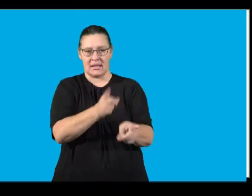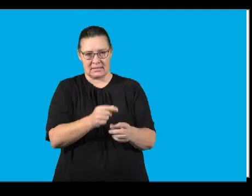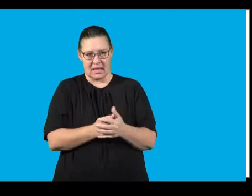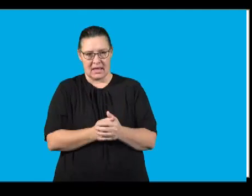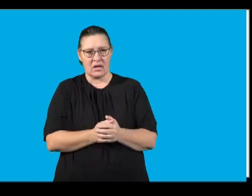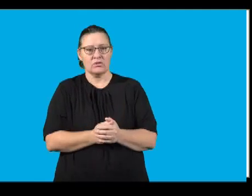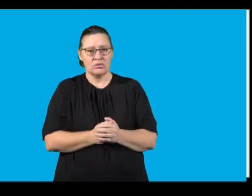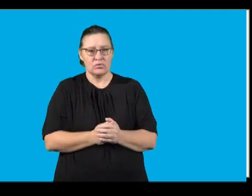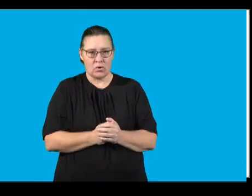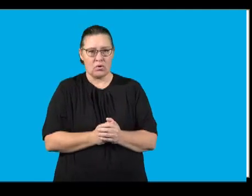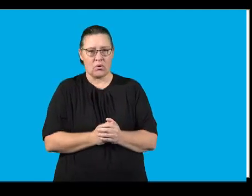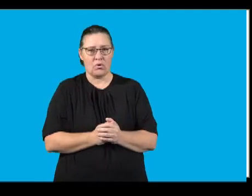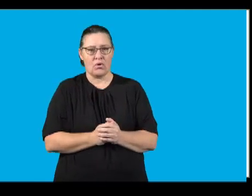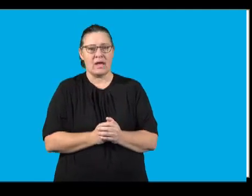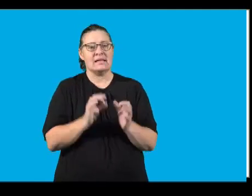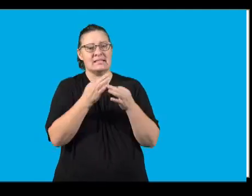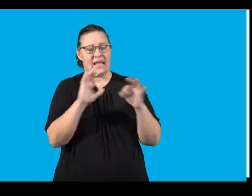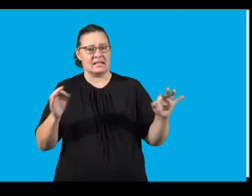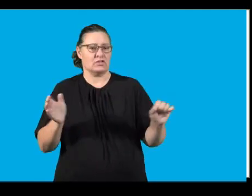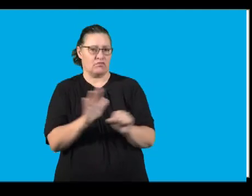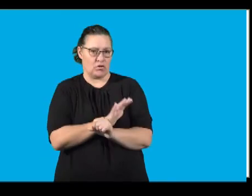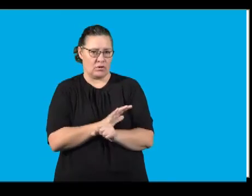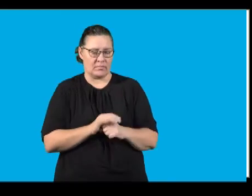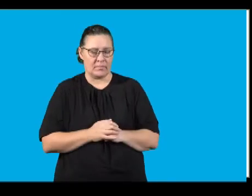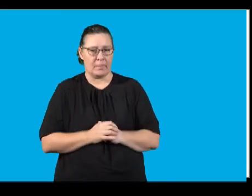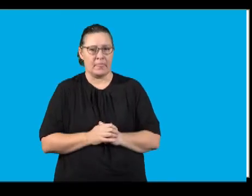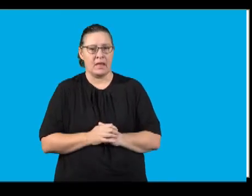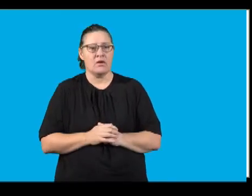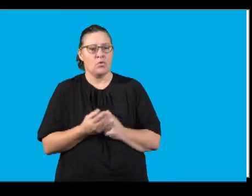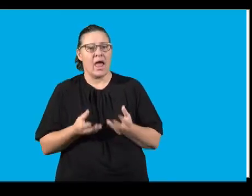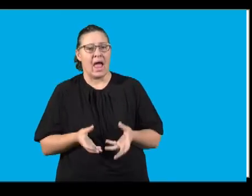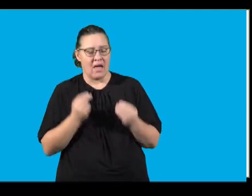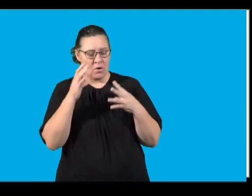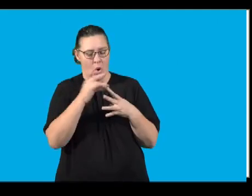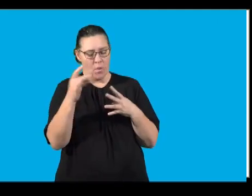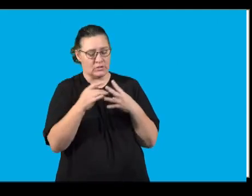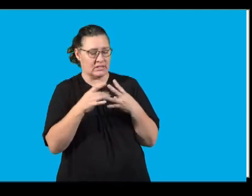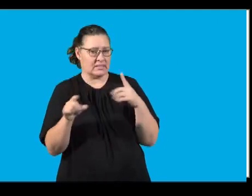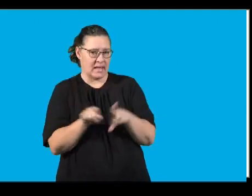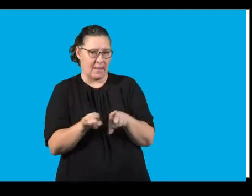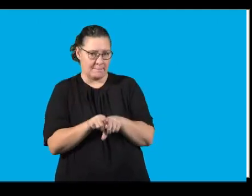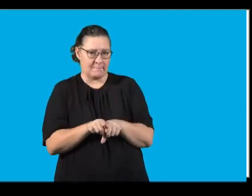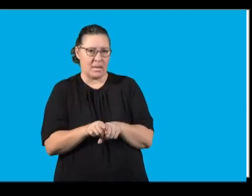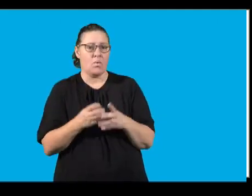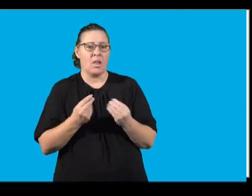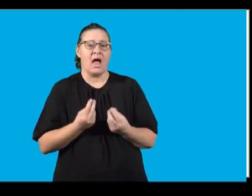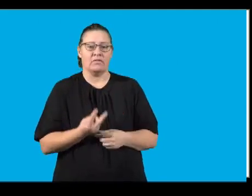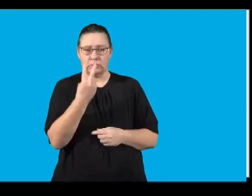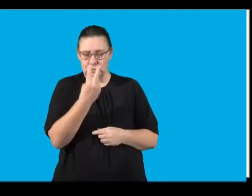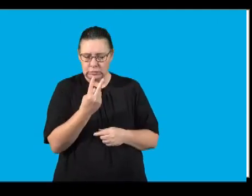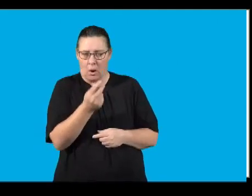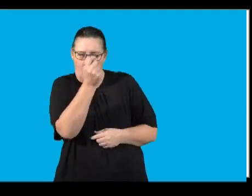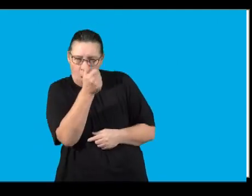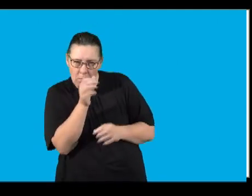to complete the sentence given to you. Now remember, when you have options like these, there are going to be 2 which are quite